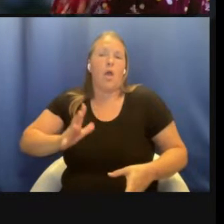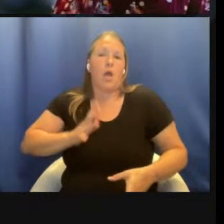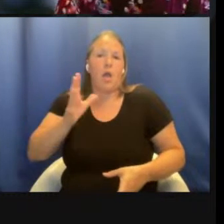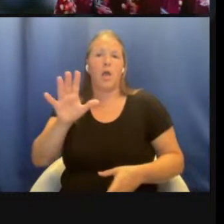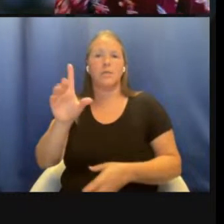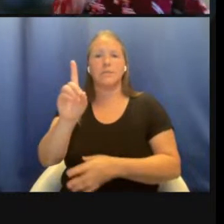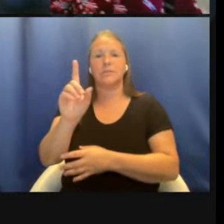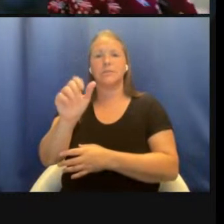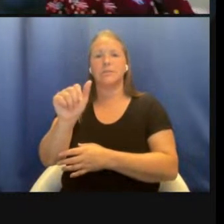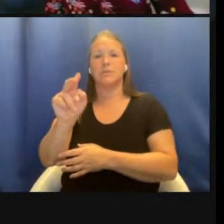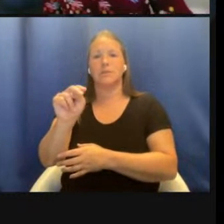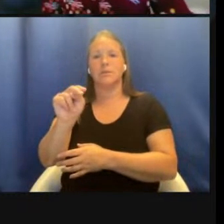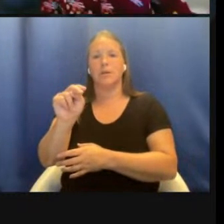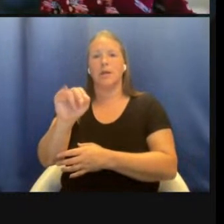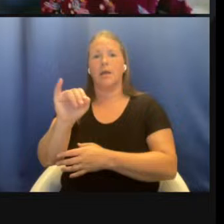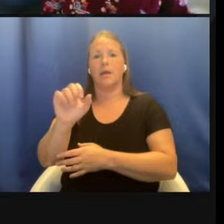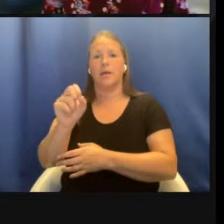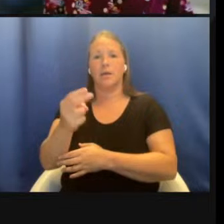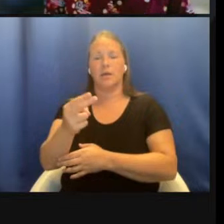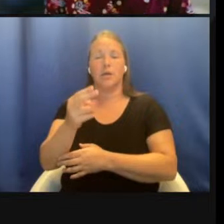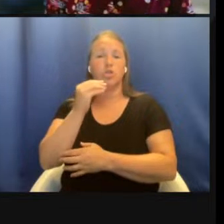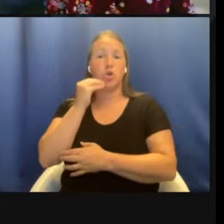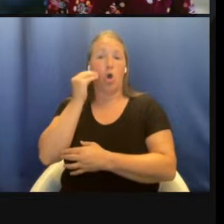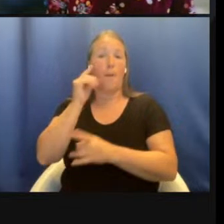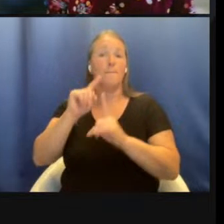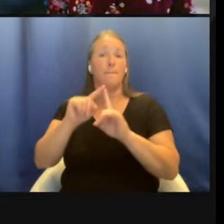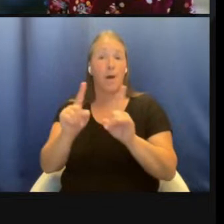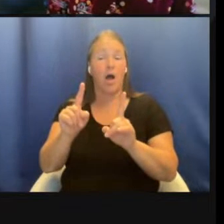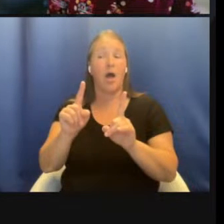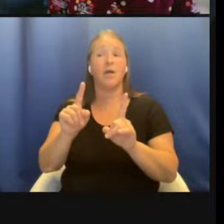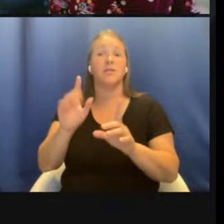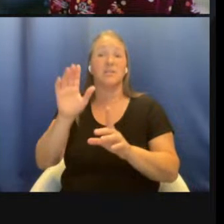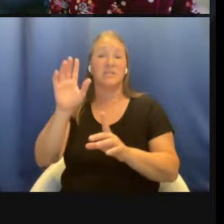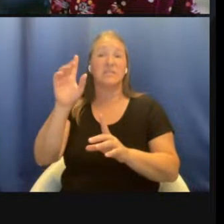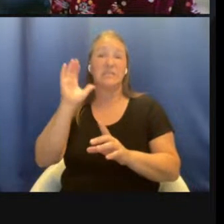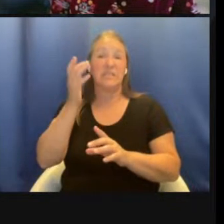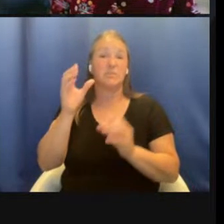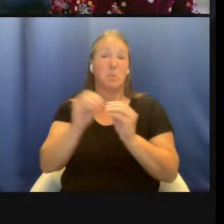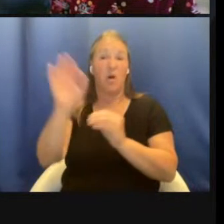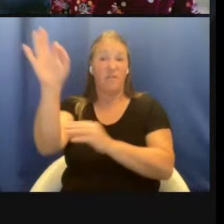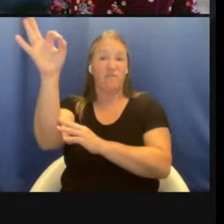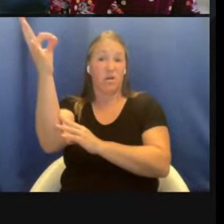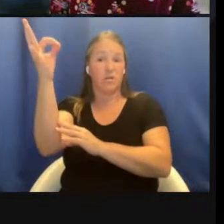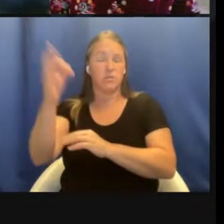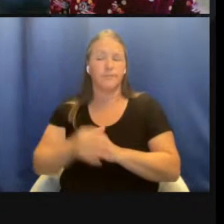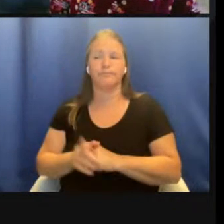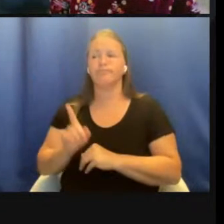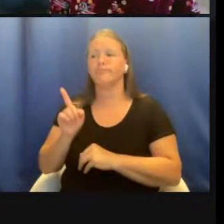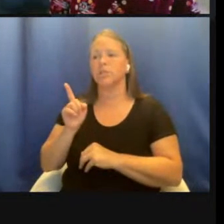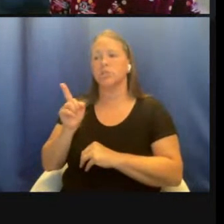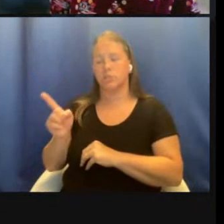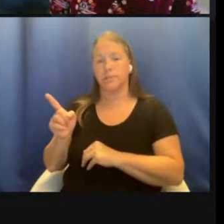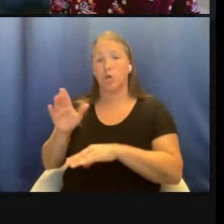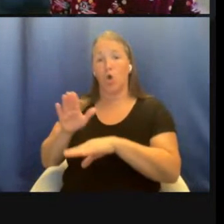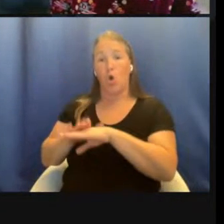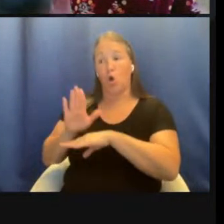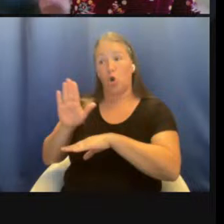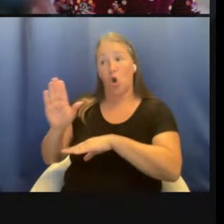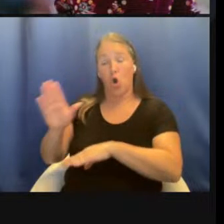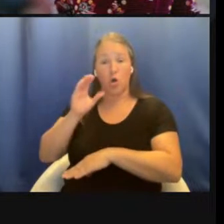fact, does something very interesting, and these continue to be passed through the family. On her silver, she actually